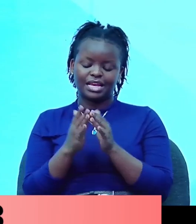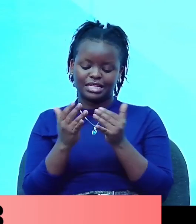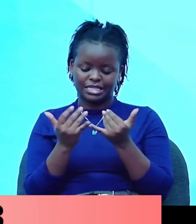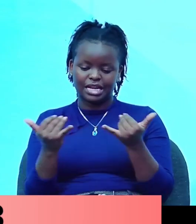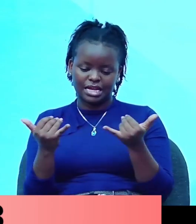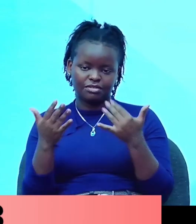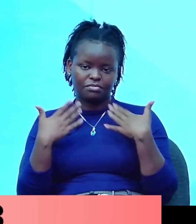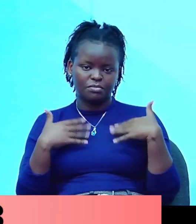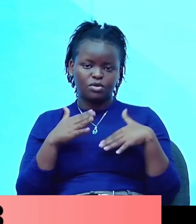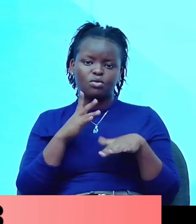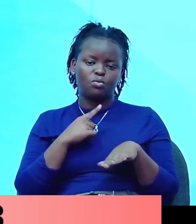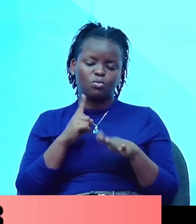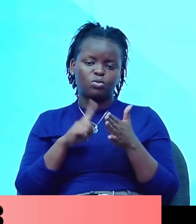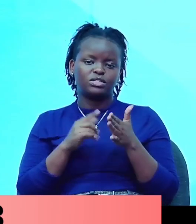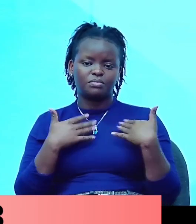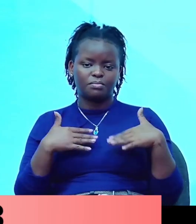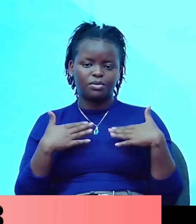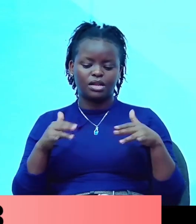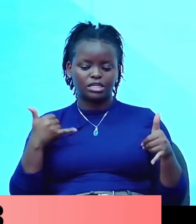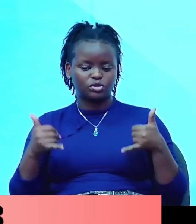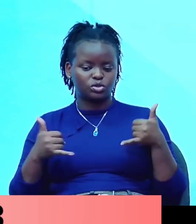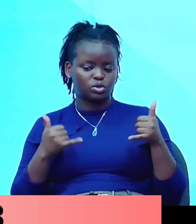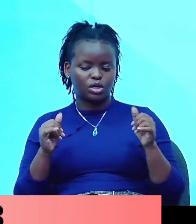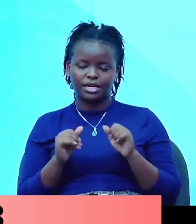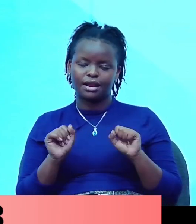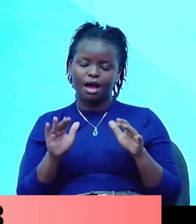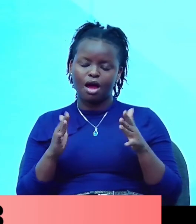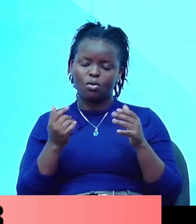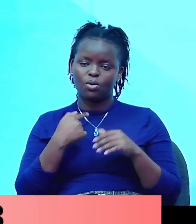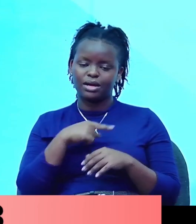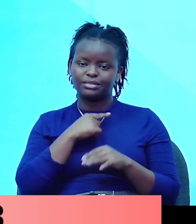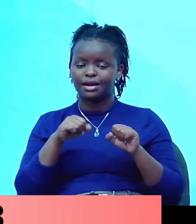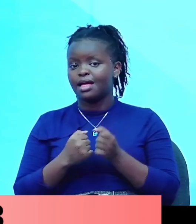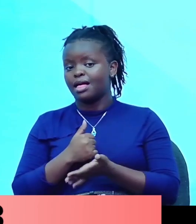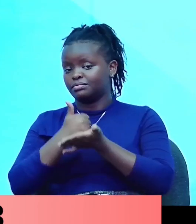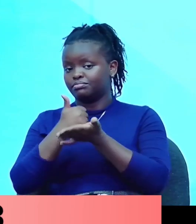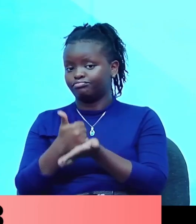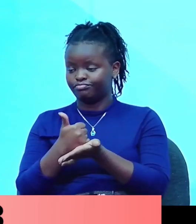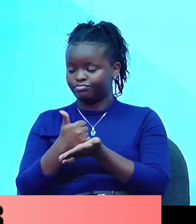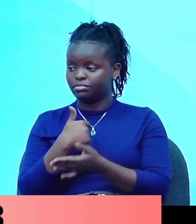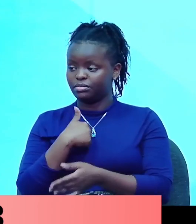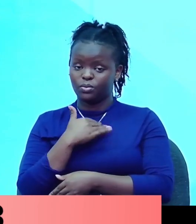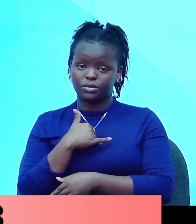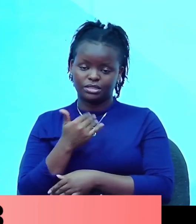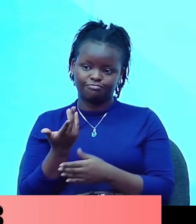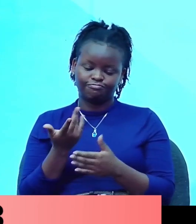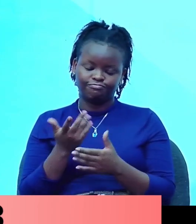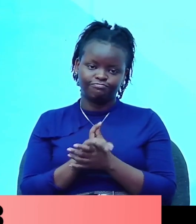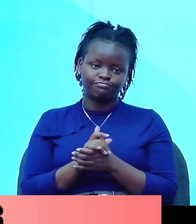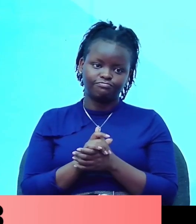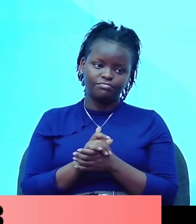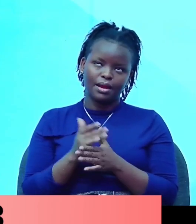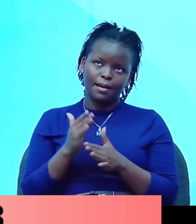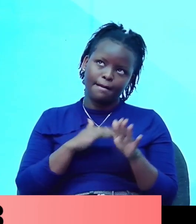would ordinarily enjoy, and how can we support them? Wonderful. Yeah. Wonderful. Now, I just wanted to pedal back a bit because